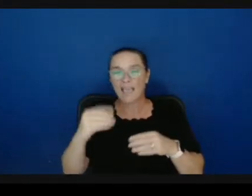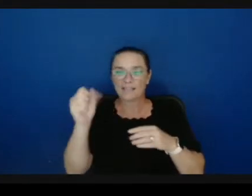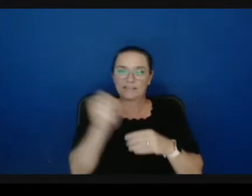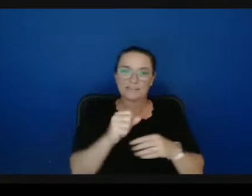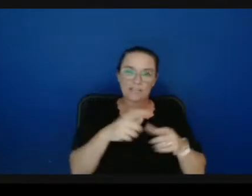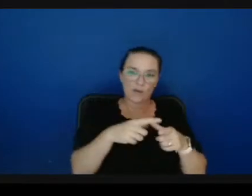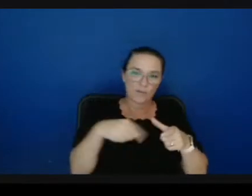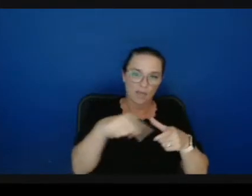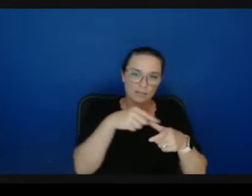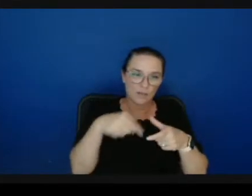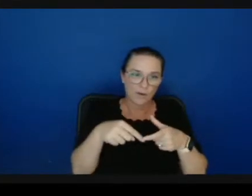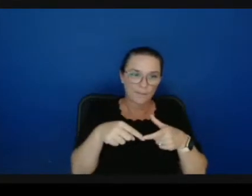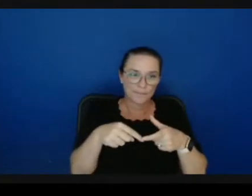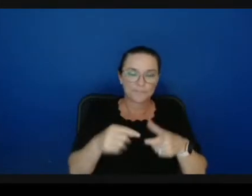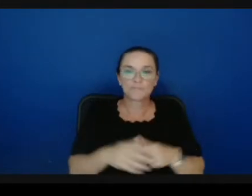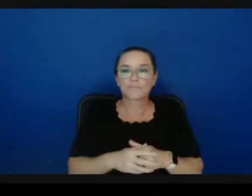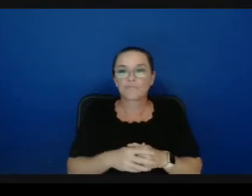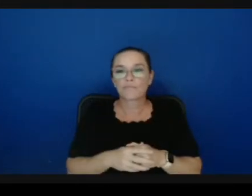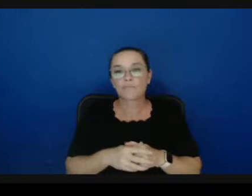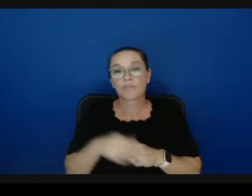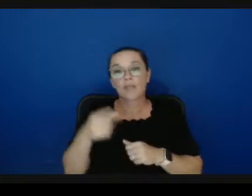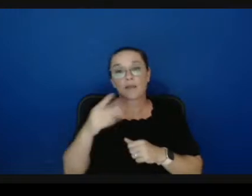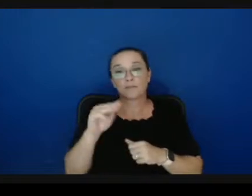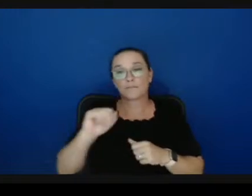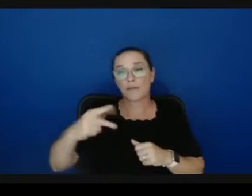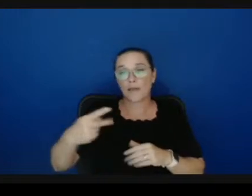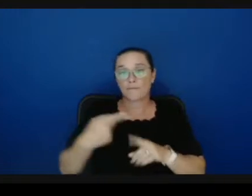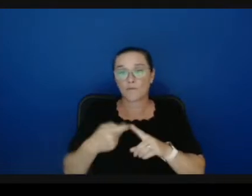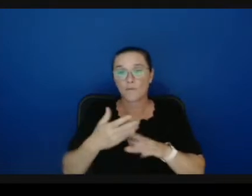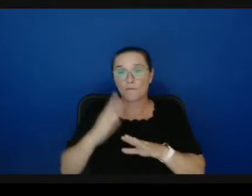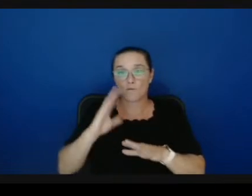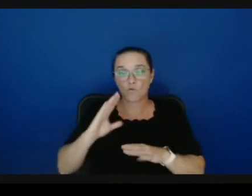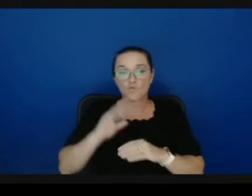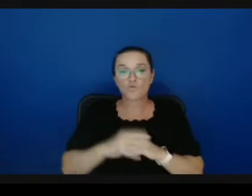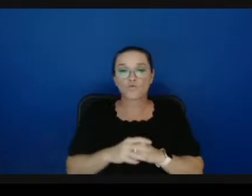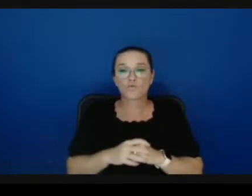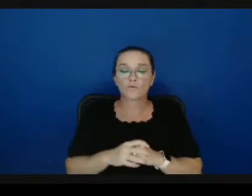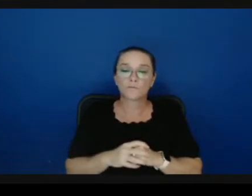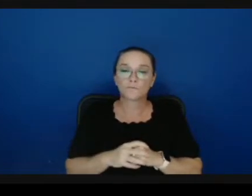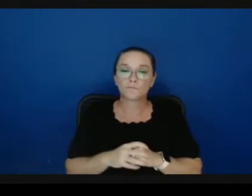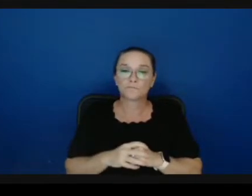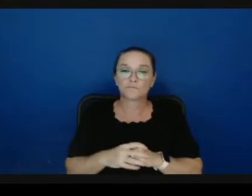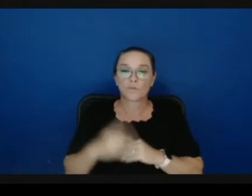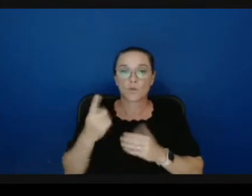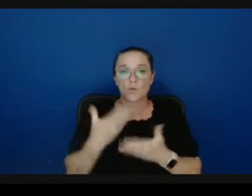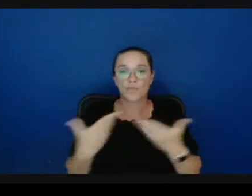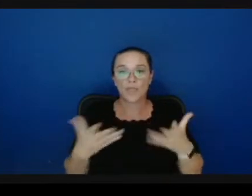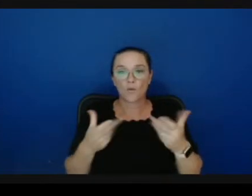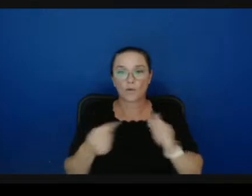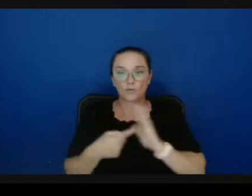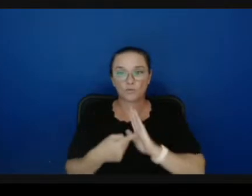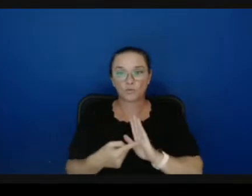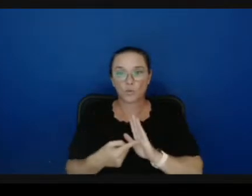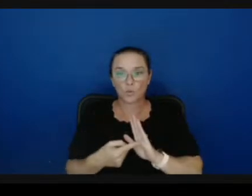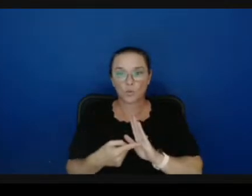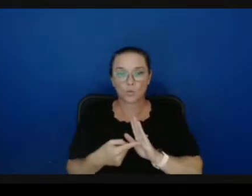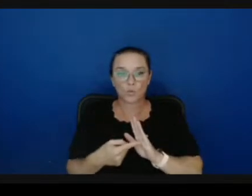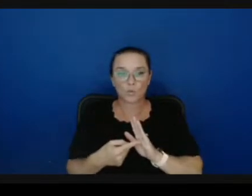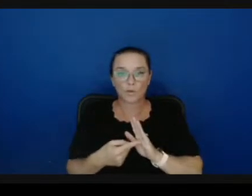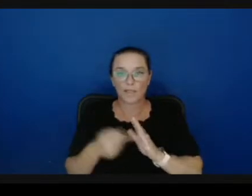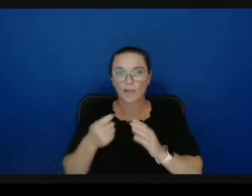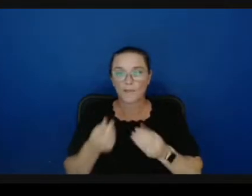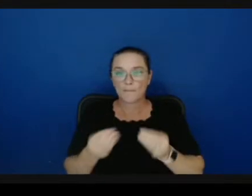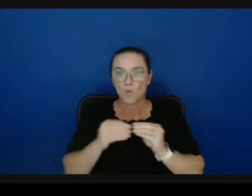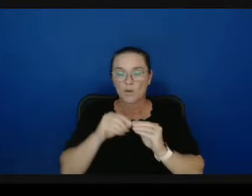And there's a map we showed earlier. So keep going from there. I mean, one thing I wanted to point out here, and it's a little more detail,